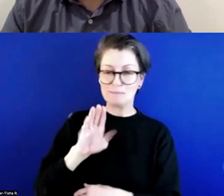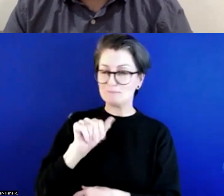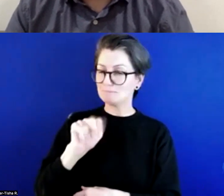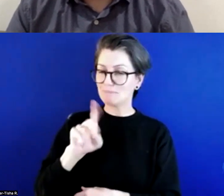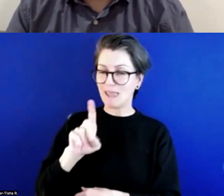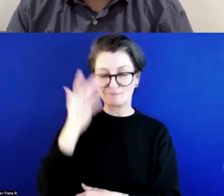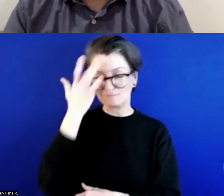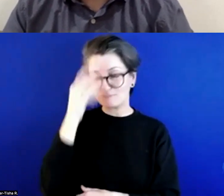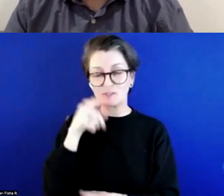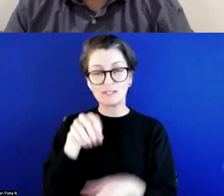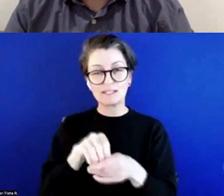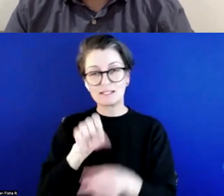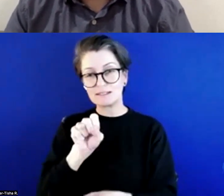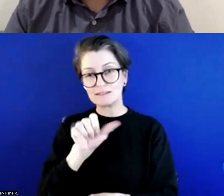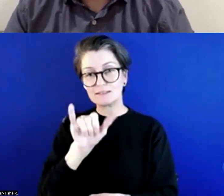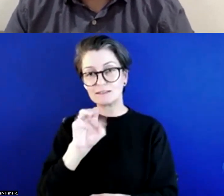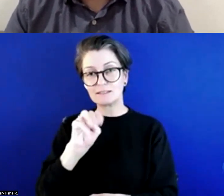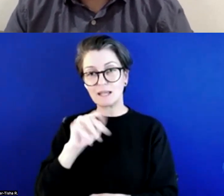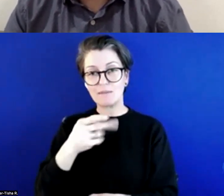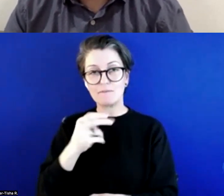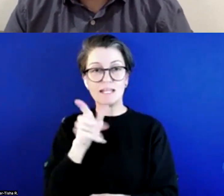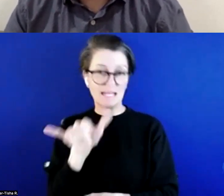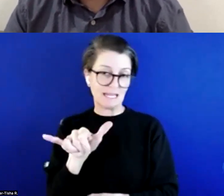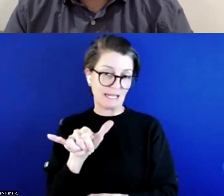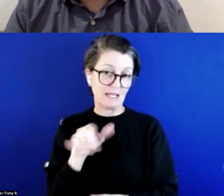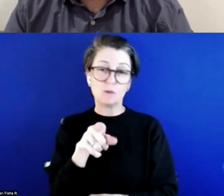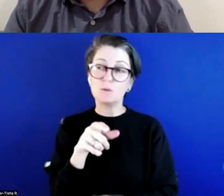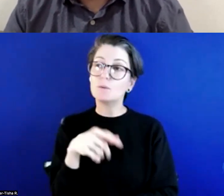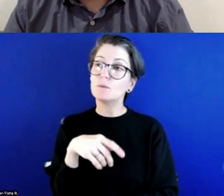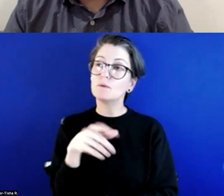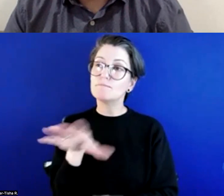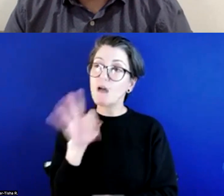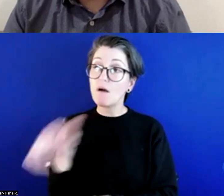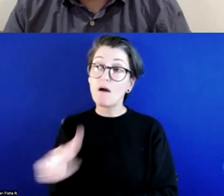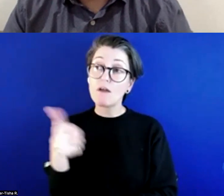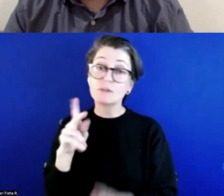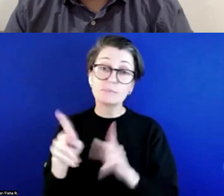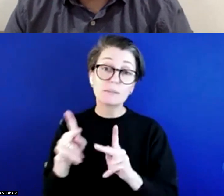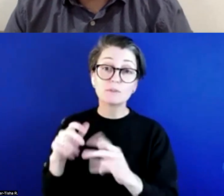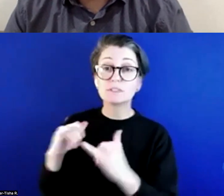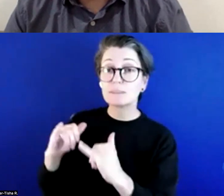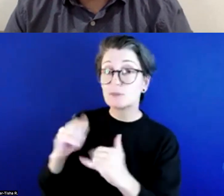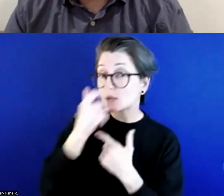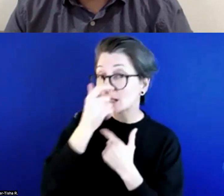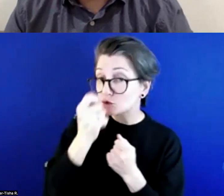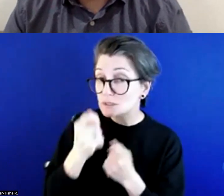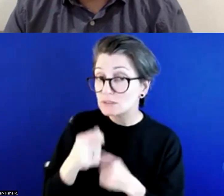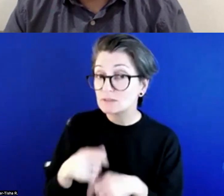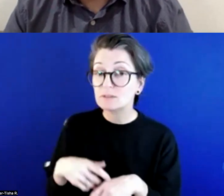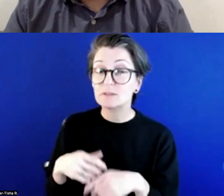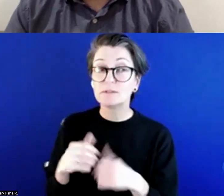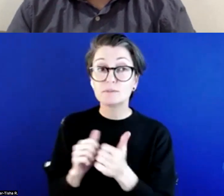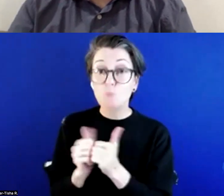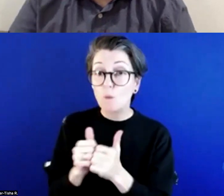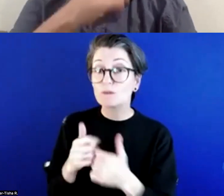other people that are interested in something similar. And it could be a sport, it could be fitness, it could be recreation. But I think finding something where you